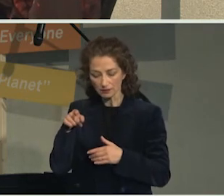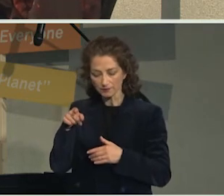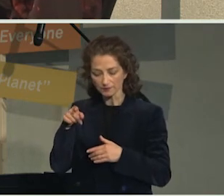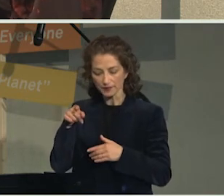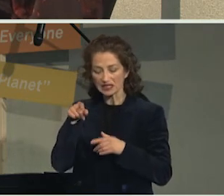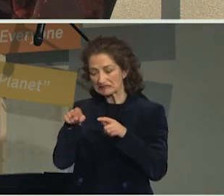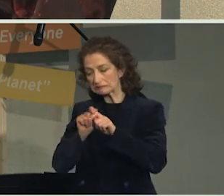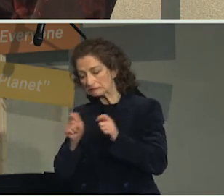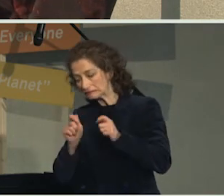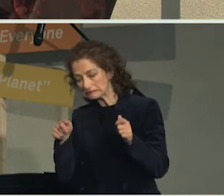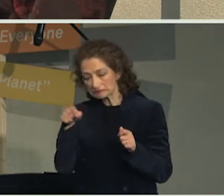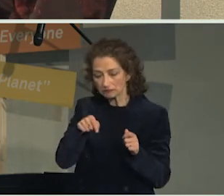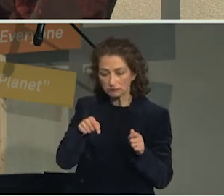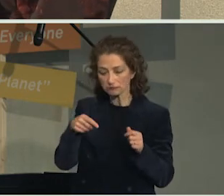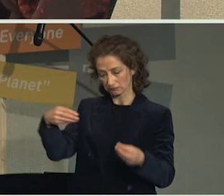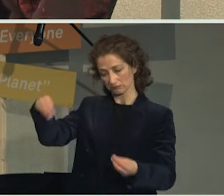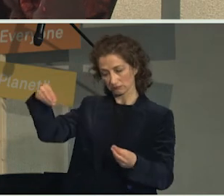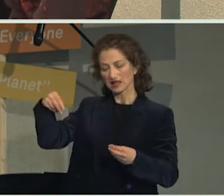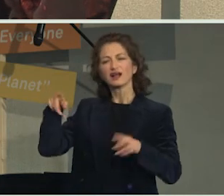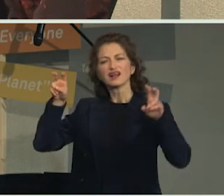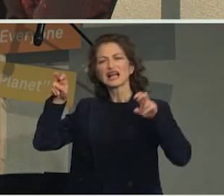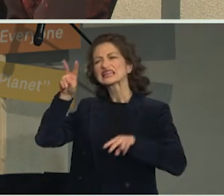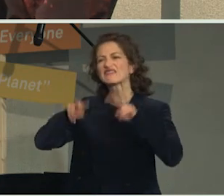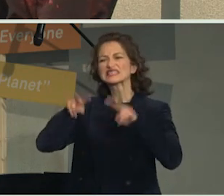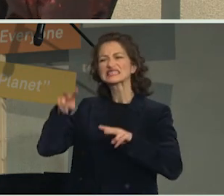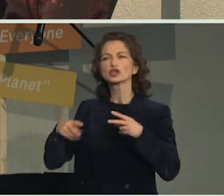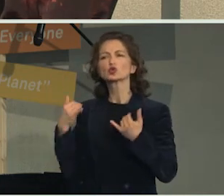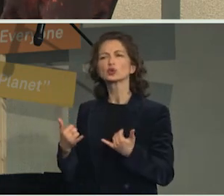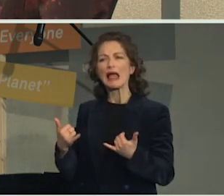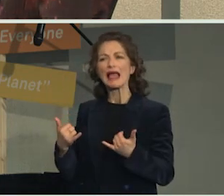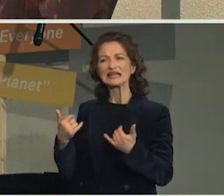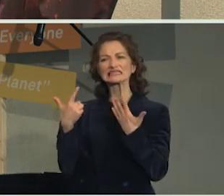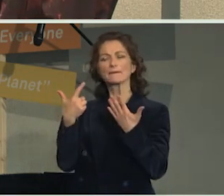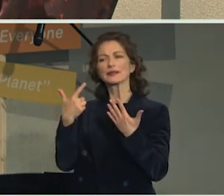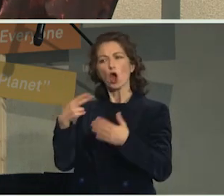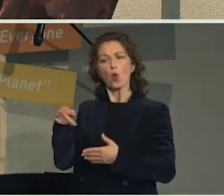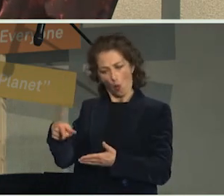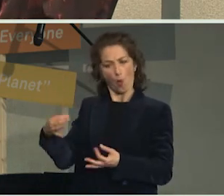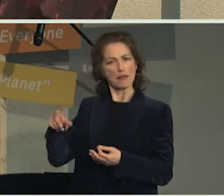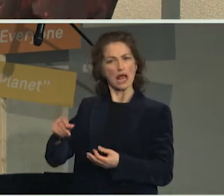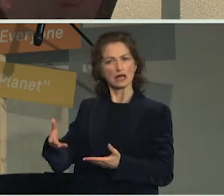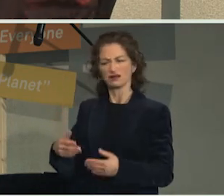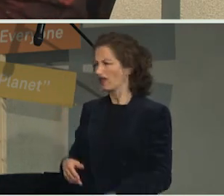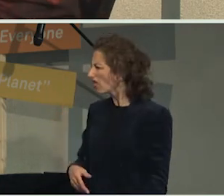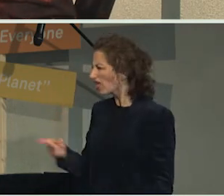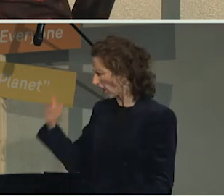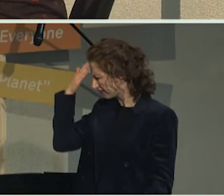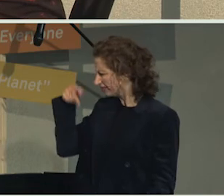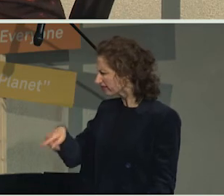only €7. Diversity Today, I thought it was like $3.99 or something.